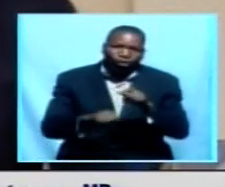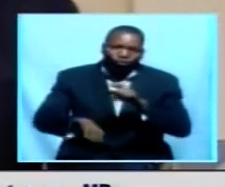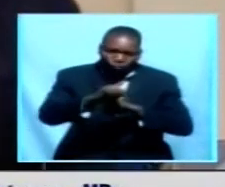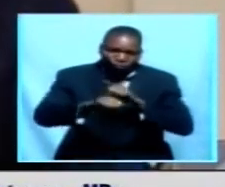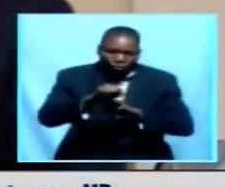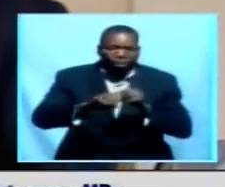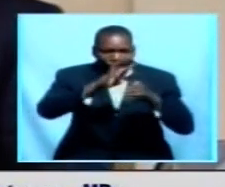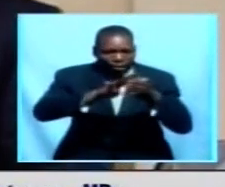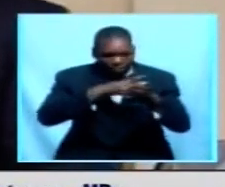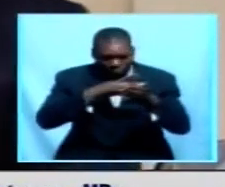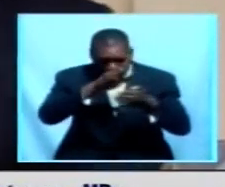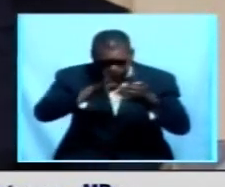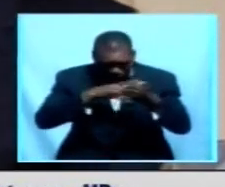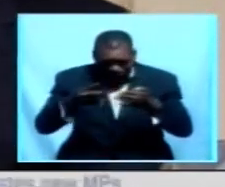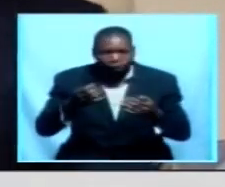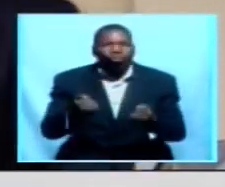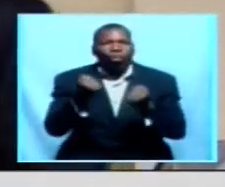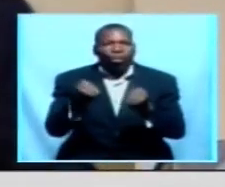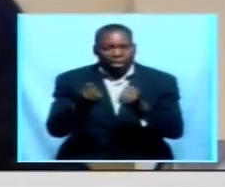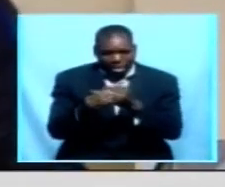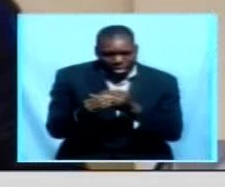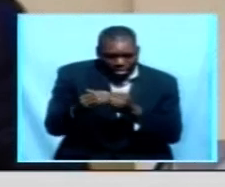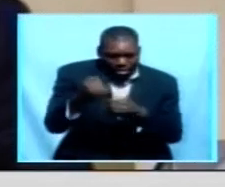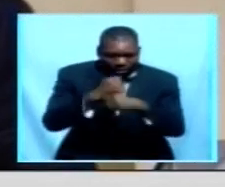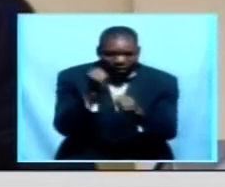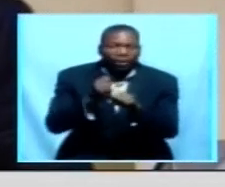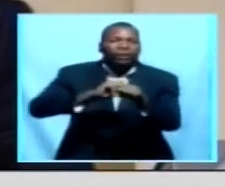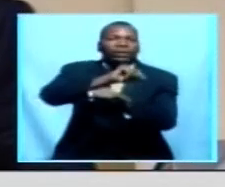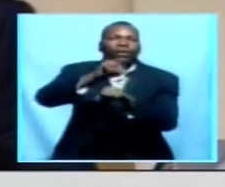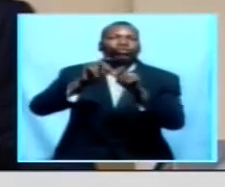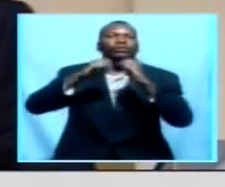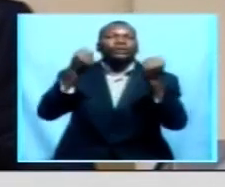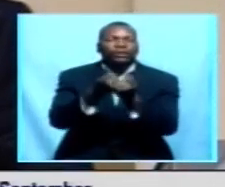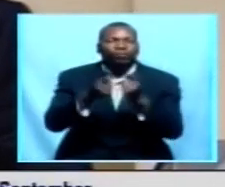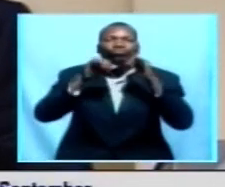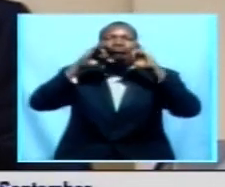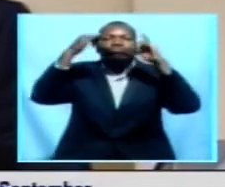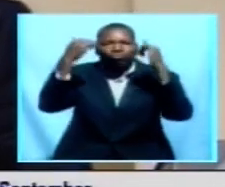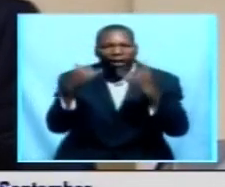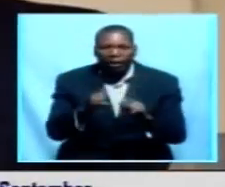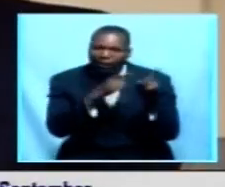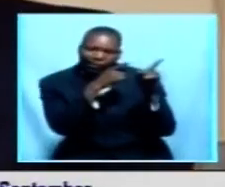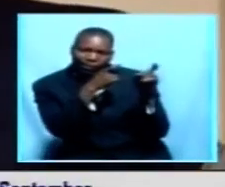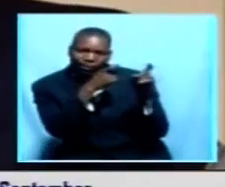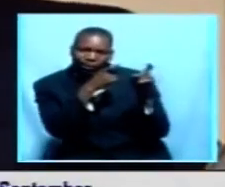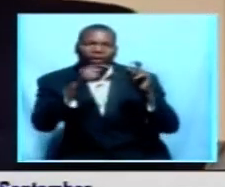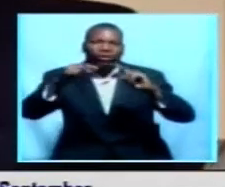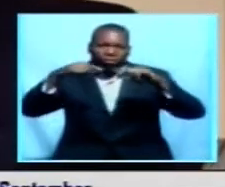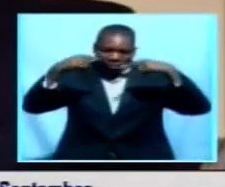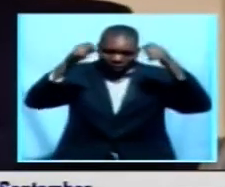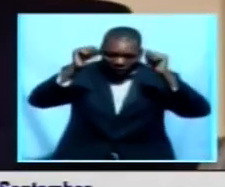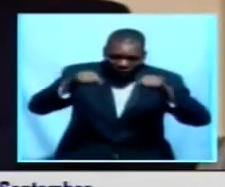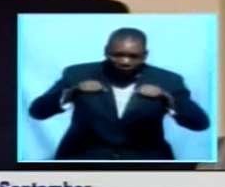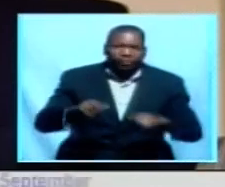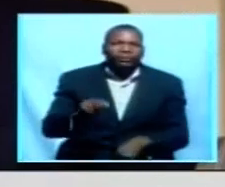easily translate into a stronger national team and success for the Chipolopolo. As a broadcaster, the